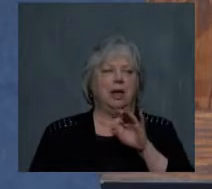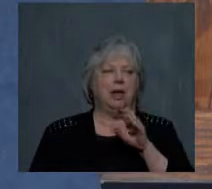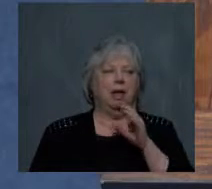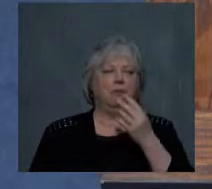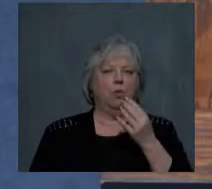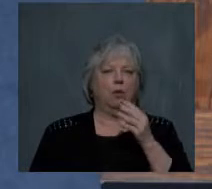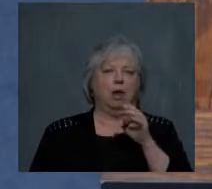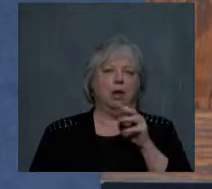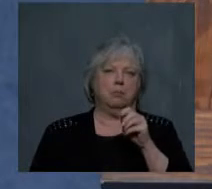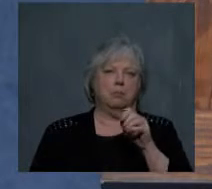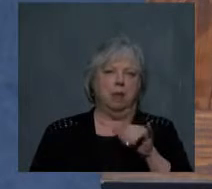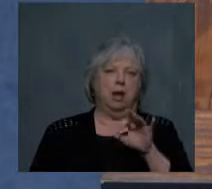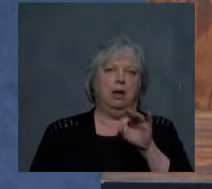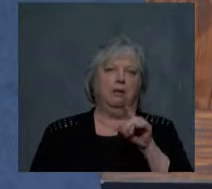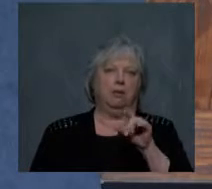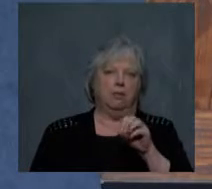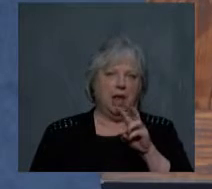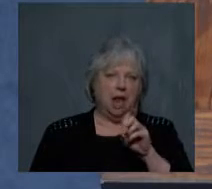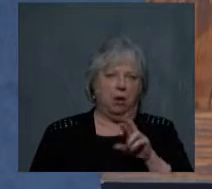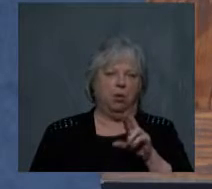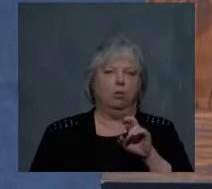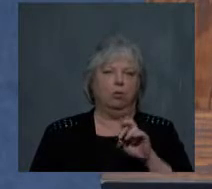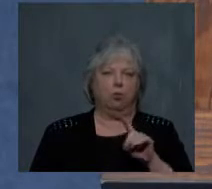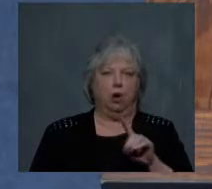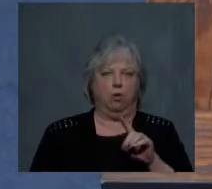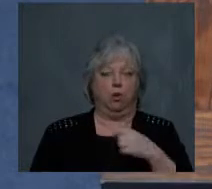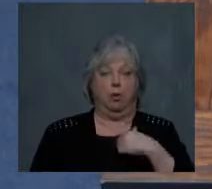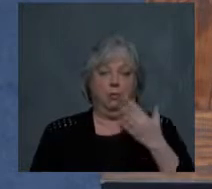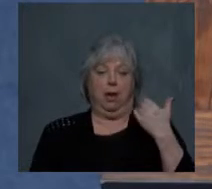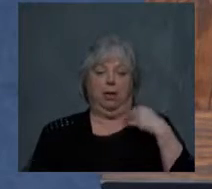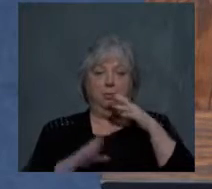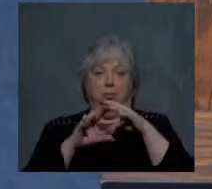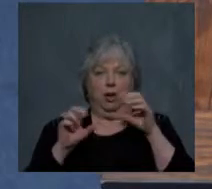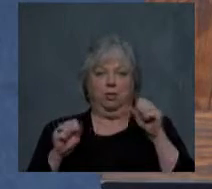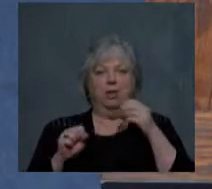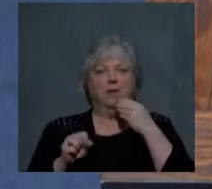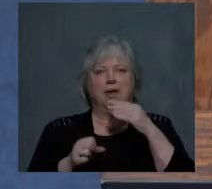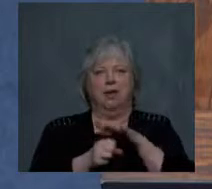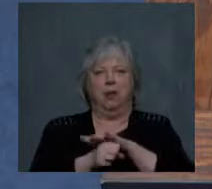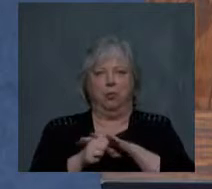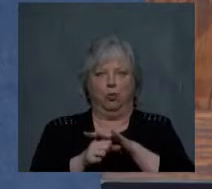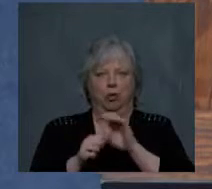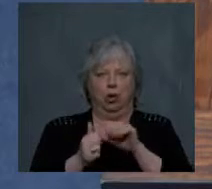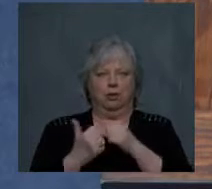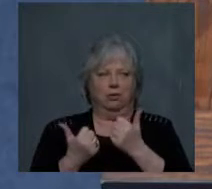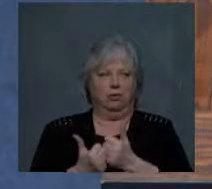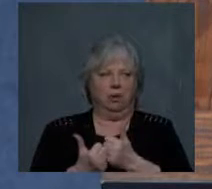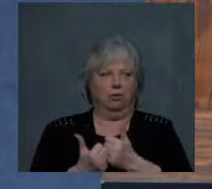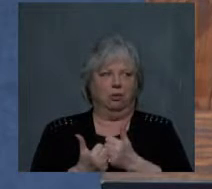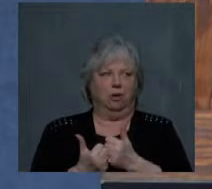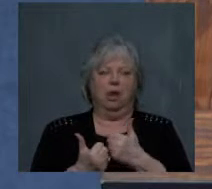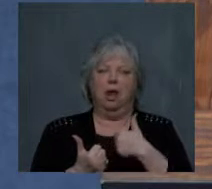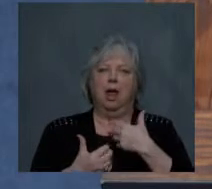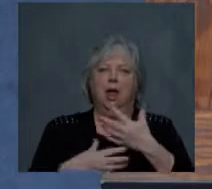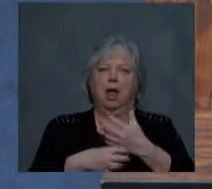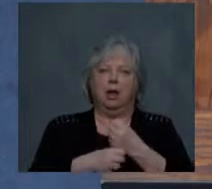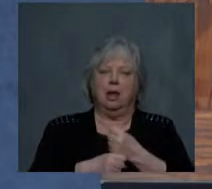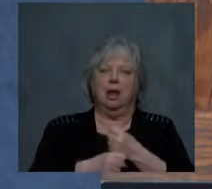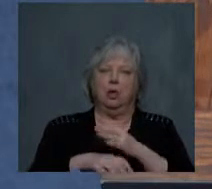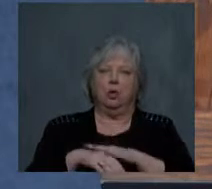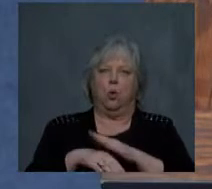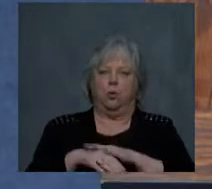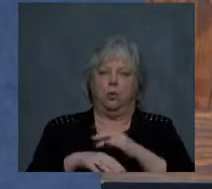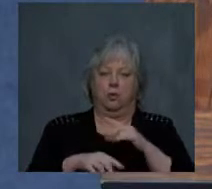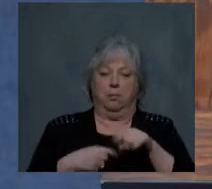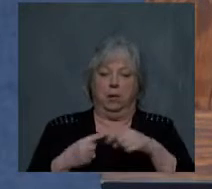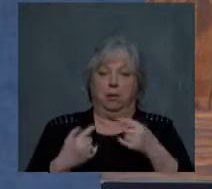Road. I was the past president of the Neighborhood Association, and I had gotten a notice of today's